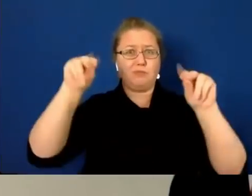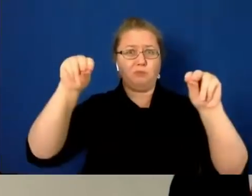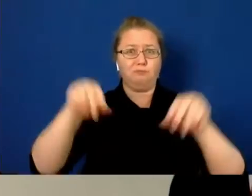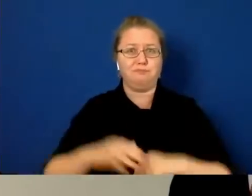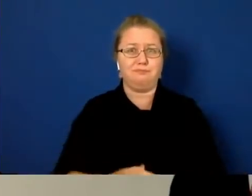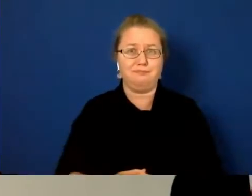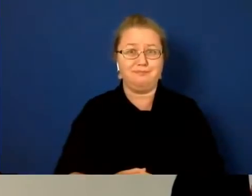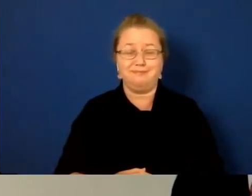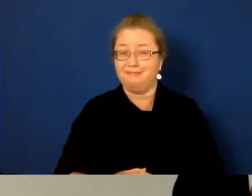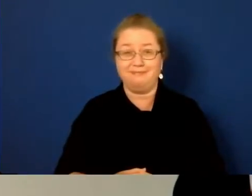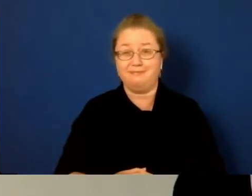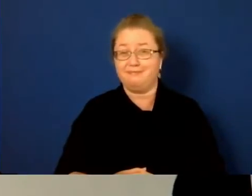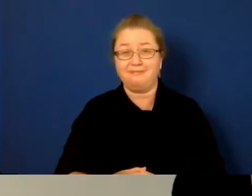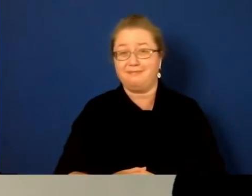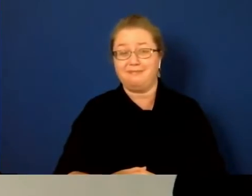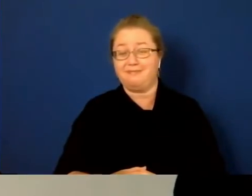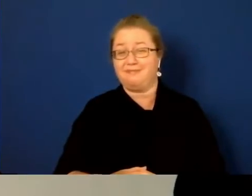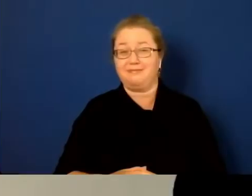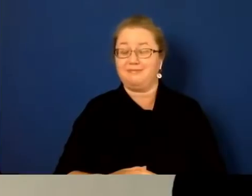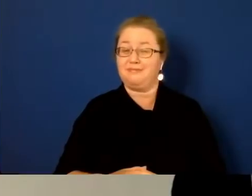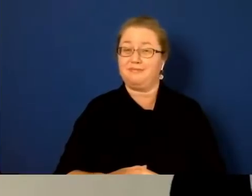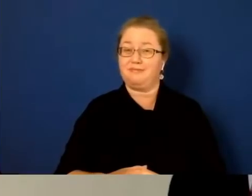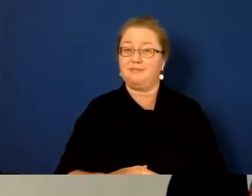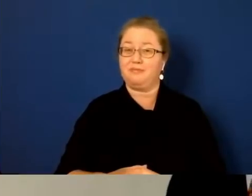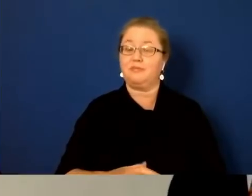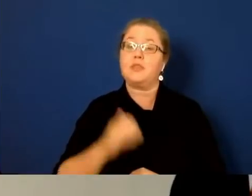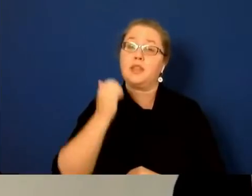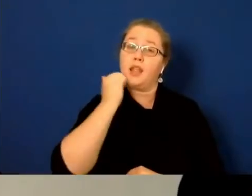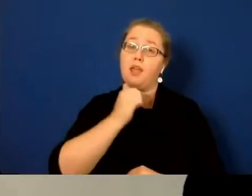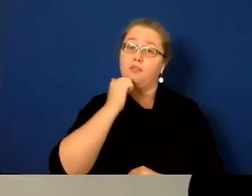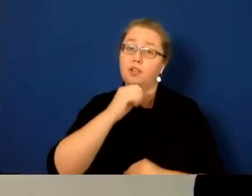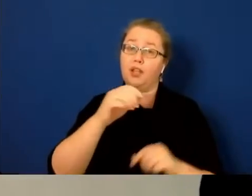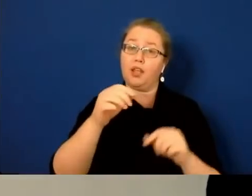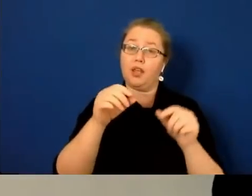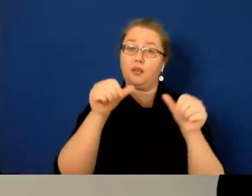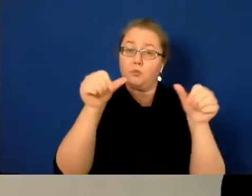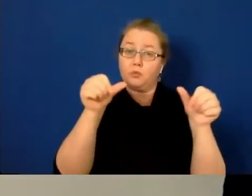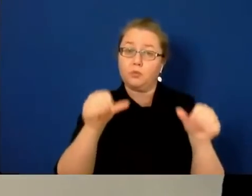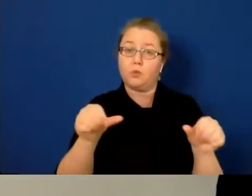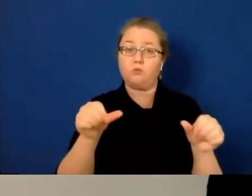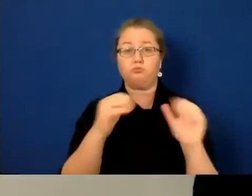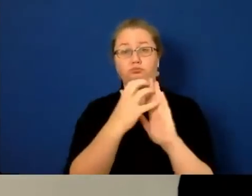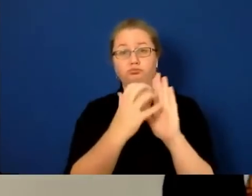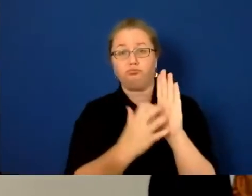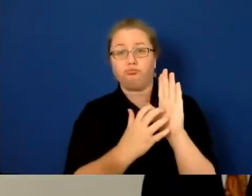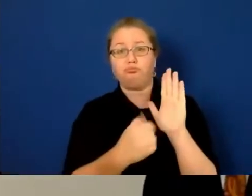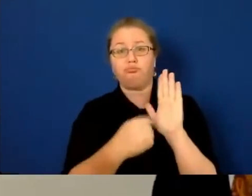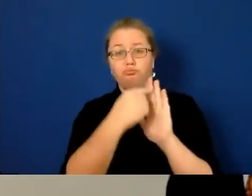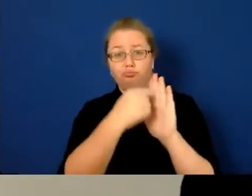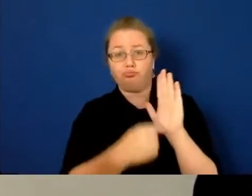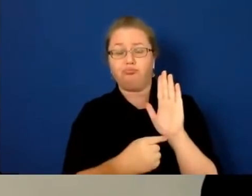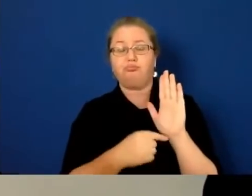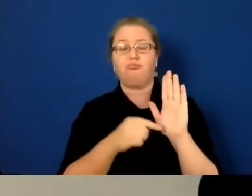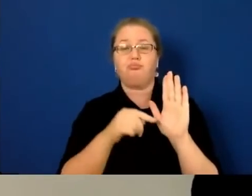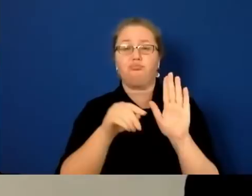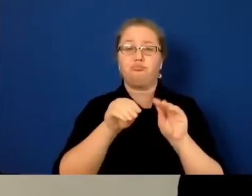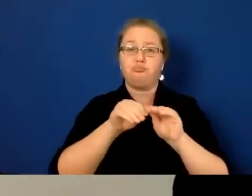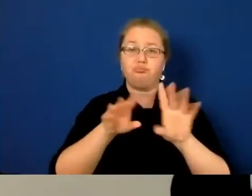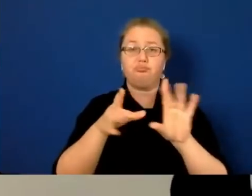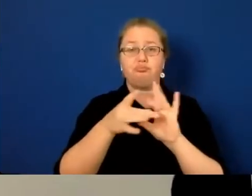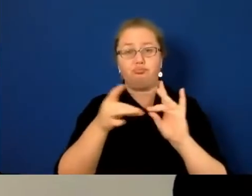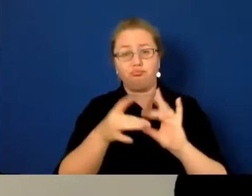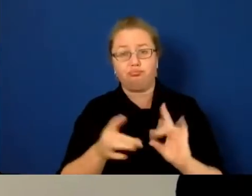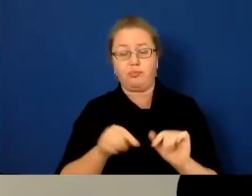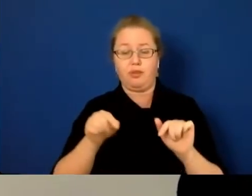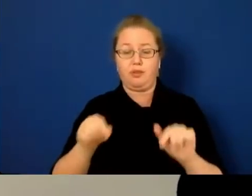helpful. Would you consider increasing the number of public briefings each week in BC, given the increase in the number of cases in the